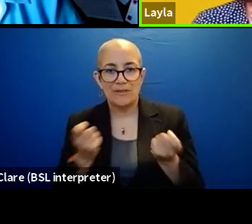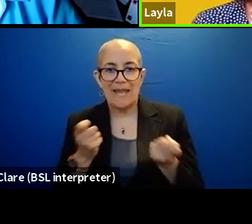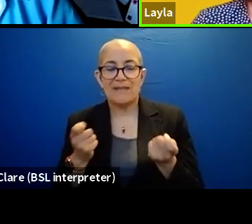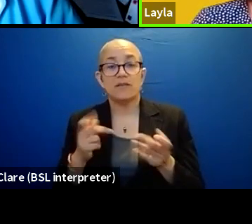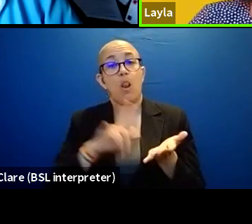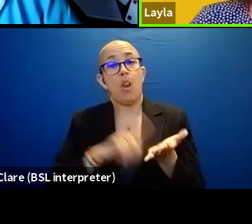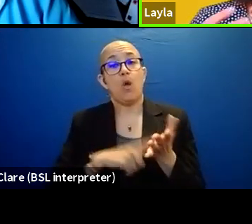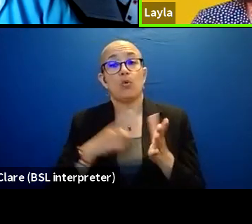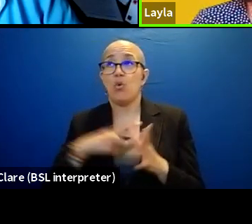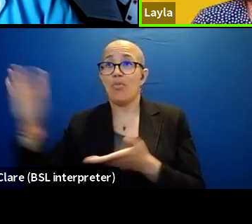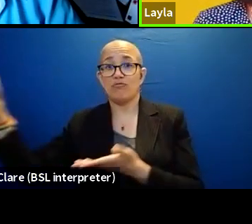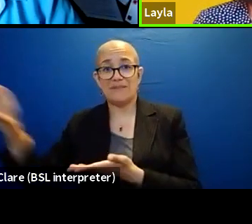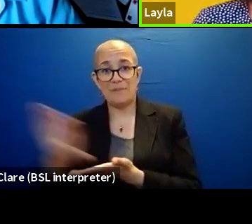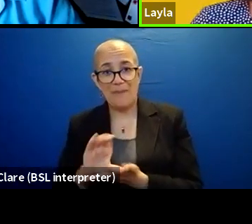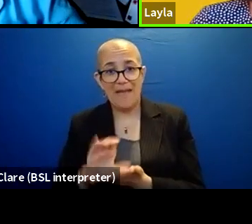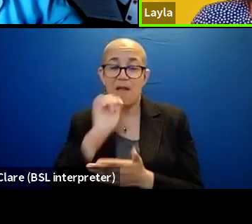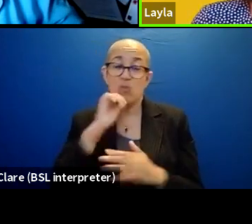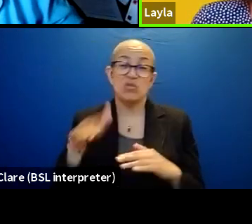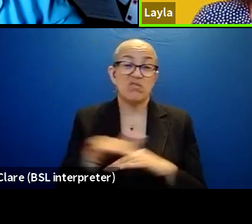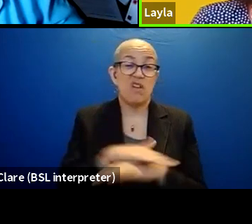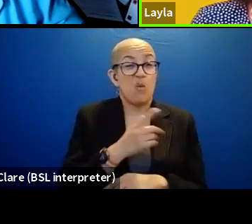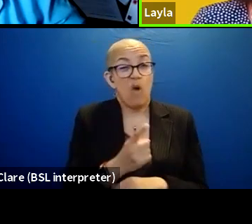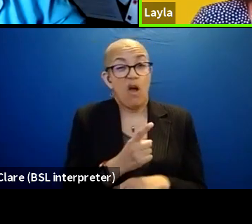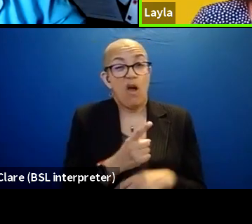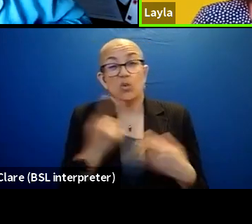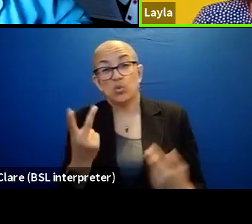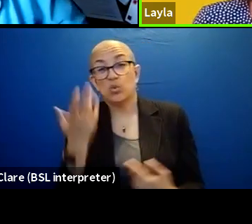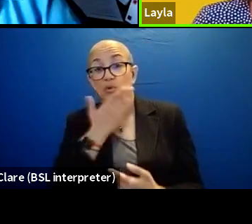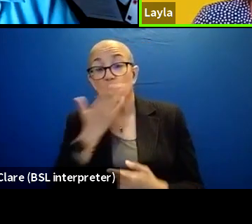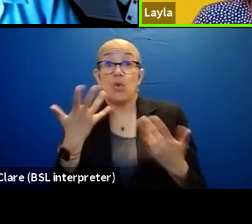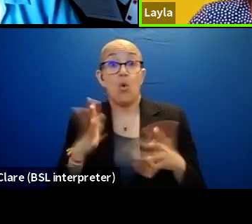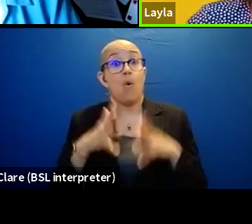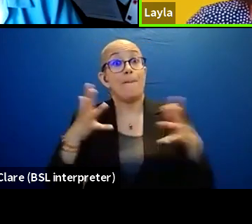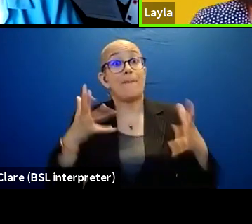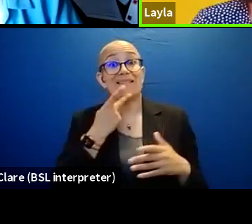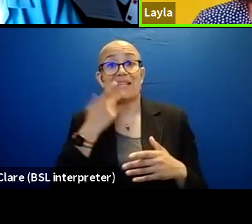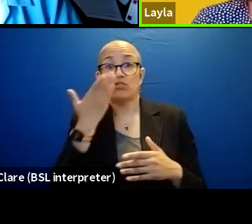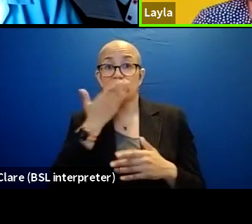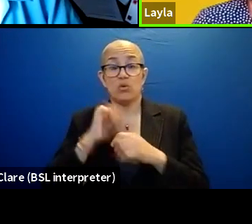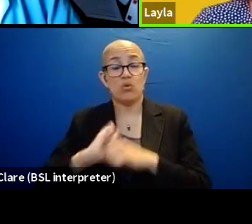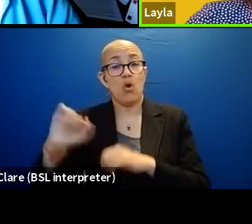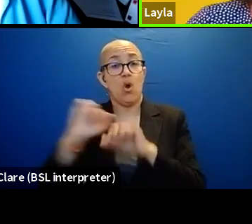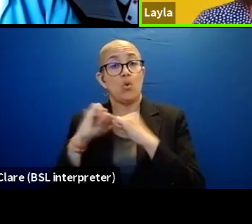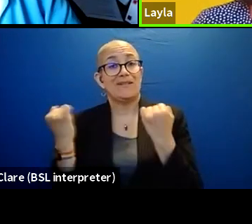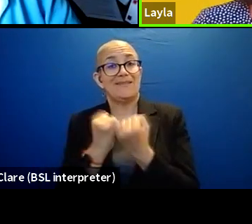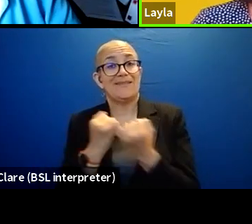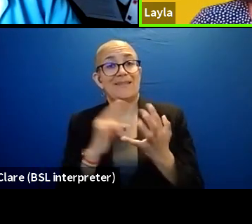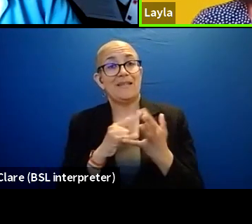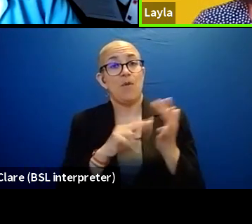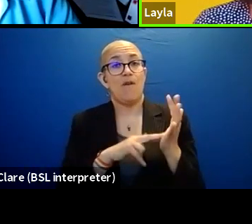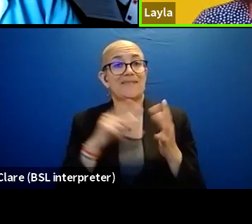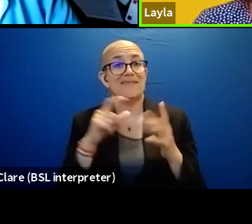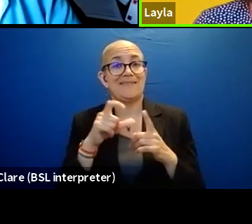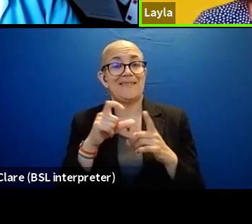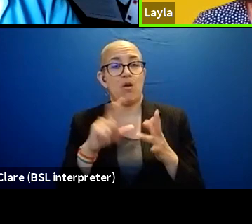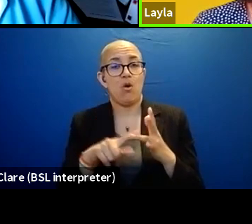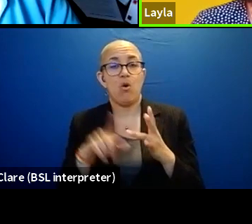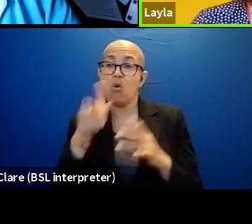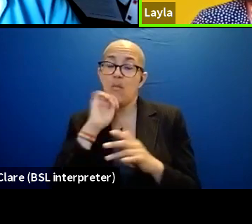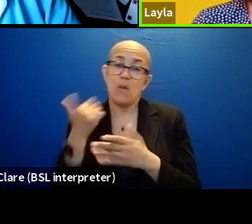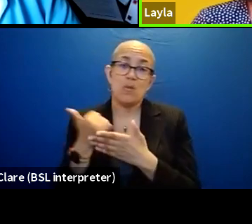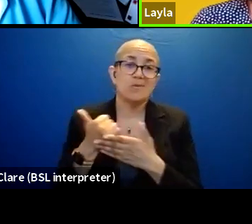local authority, maybe covering one, two schools, or indeed there were schools, big secondary schools, that would have a team of them whose job it was to help and support